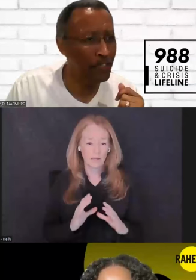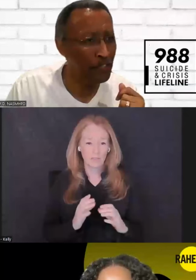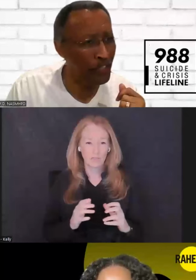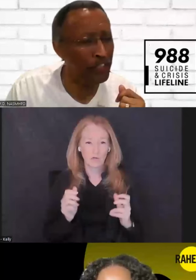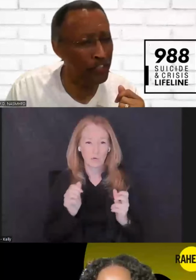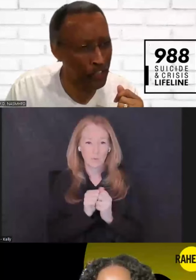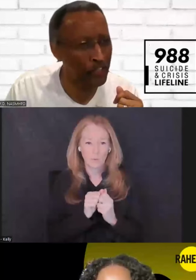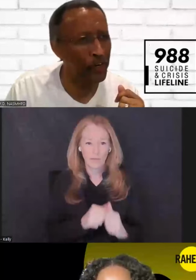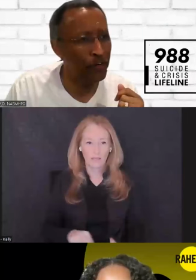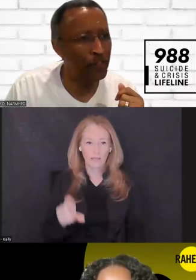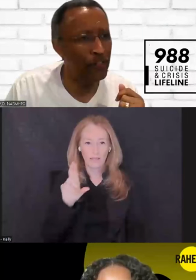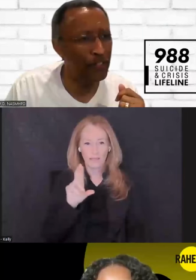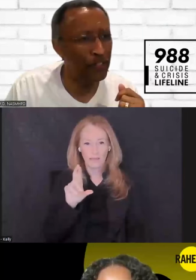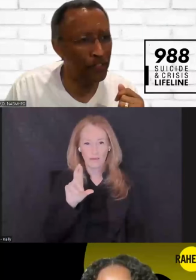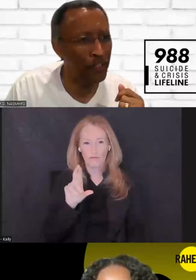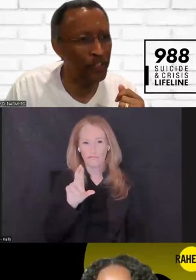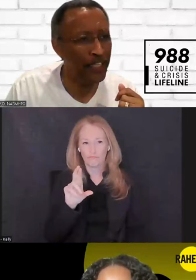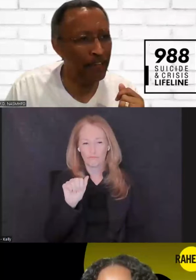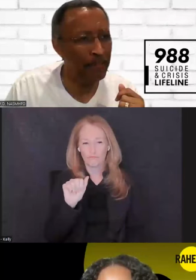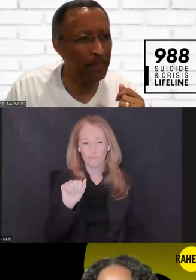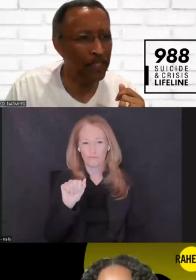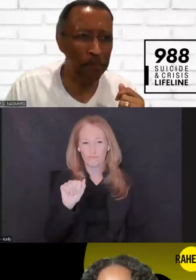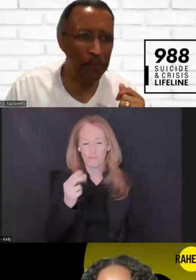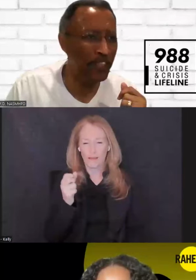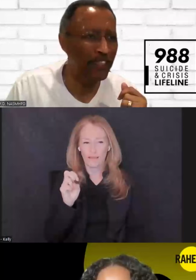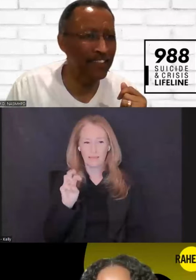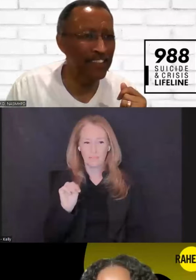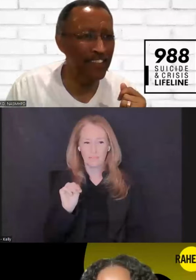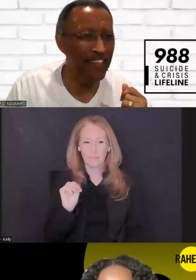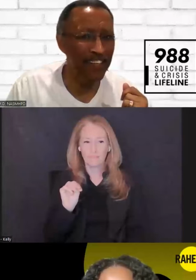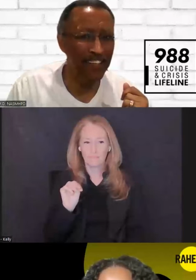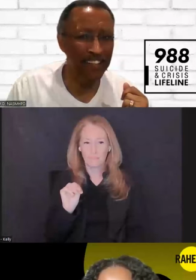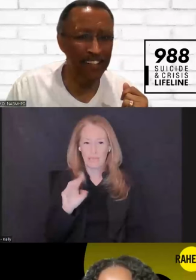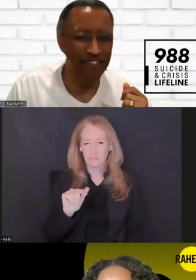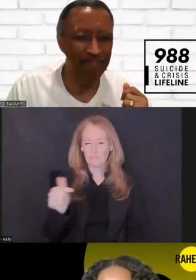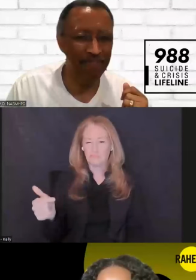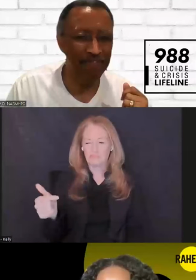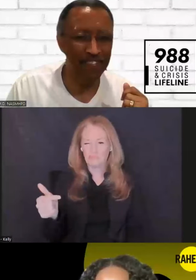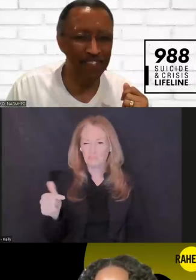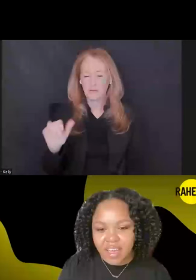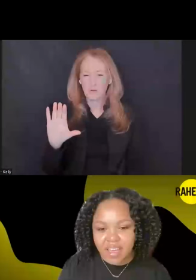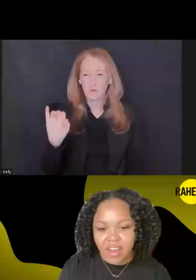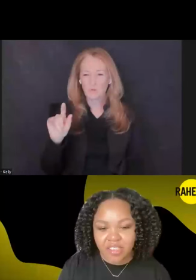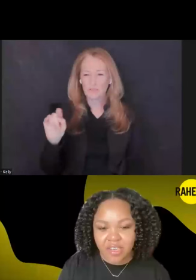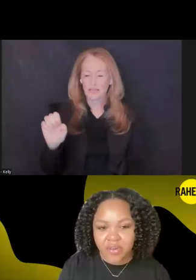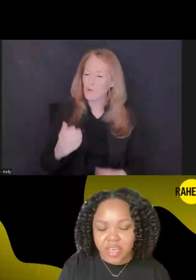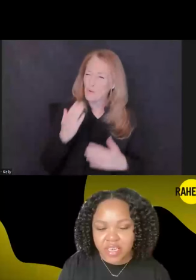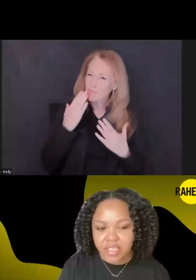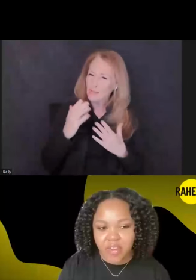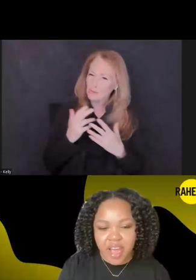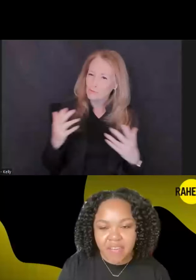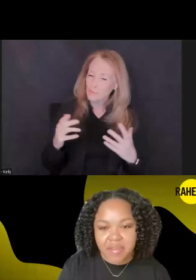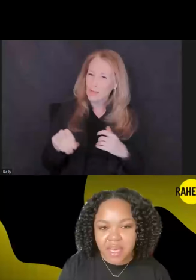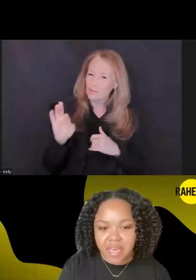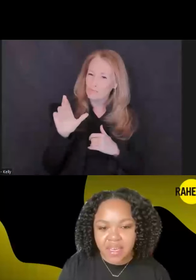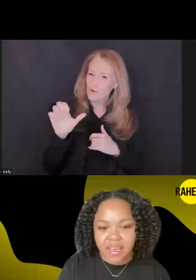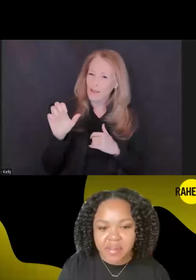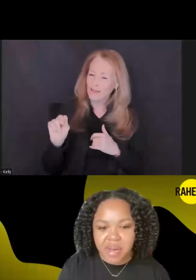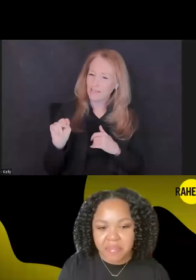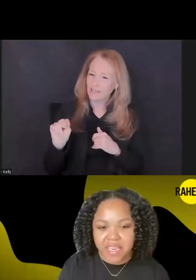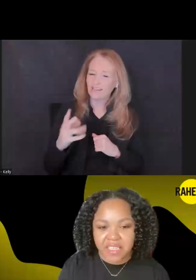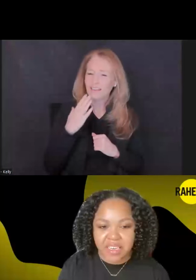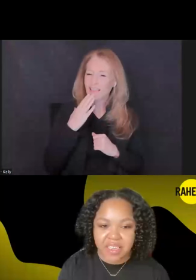I'm just going to turn it over to you, Cosette. Please proceed. Thanks so much, Brian. And also thanks for having